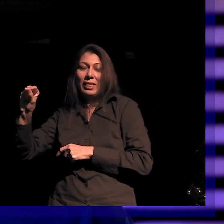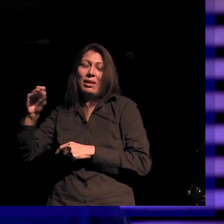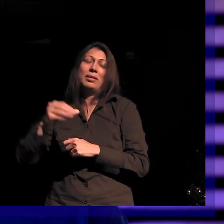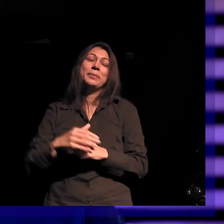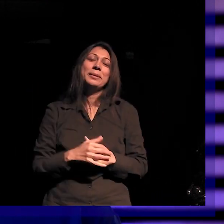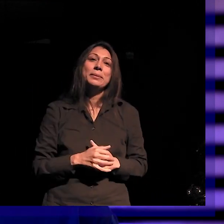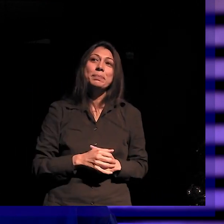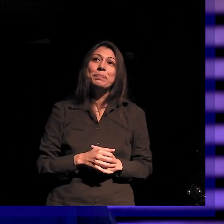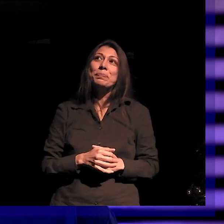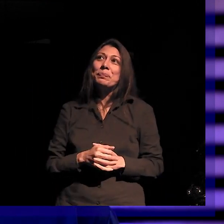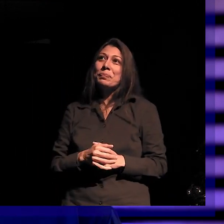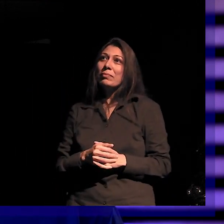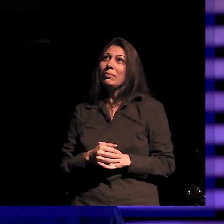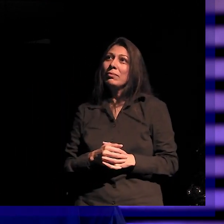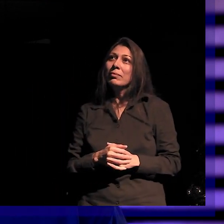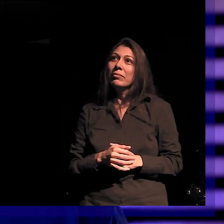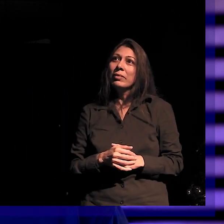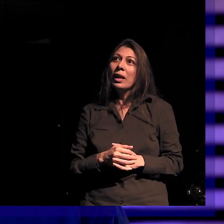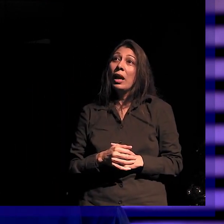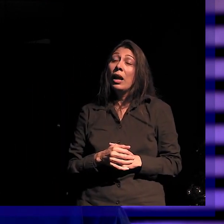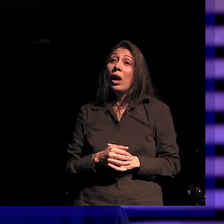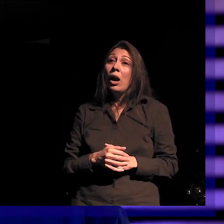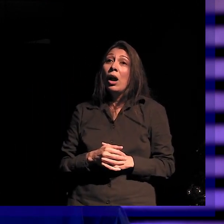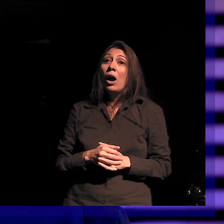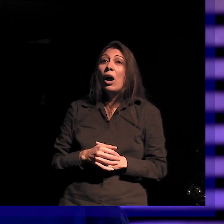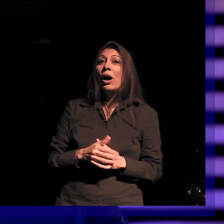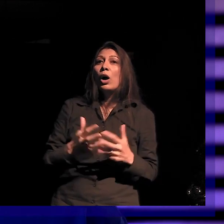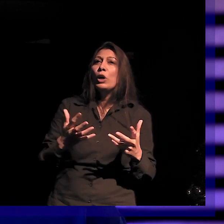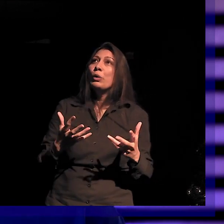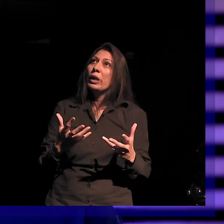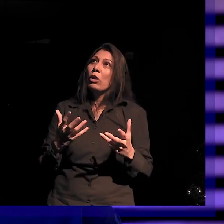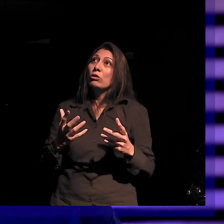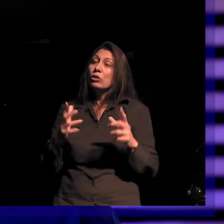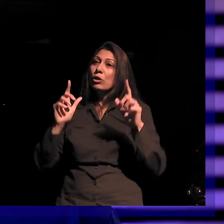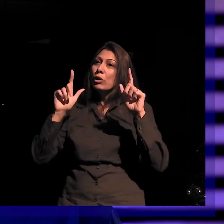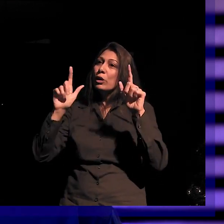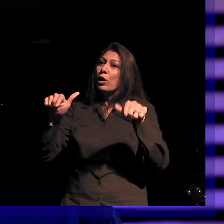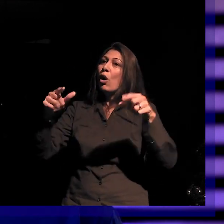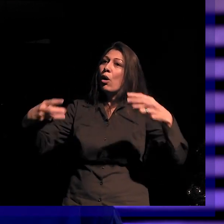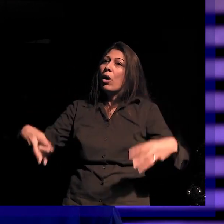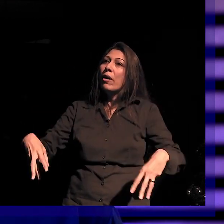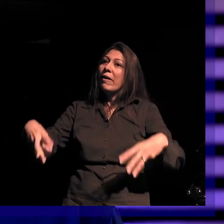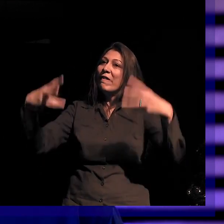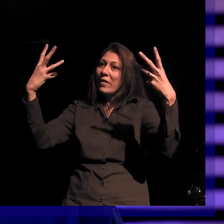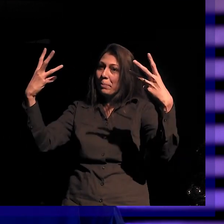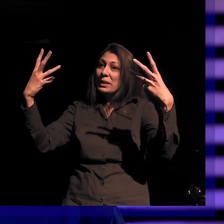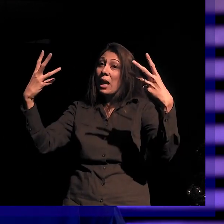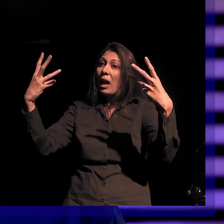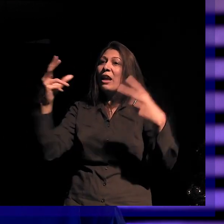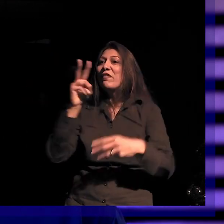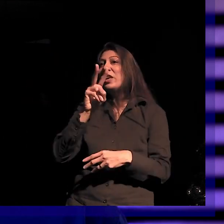to 97000. You can also discover all the great things happening at the Vineyard by visiting